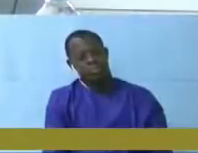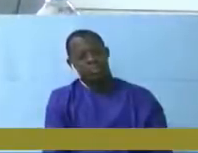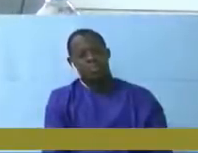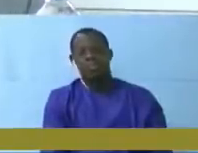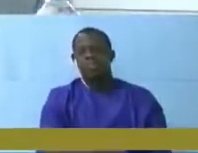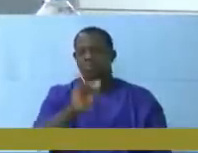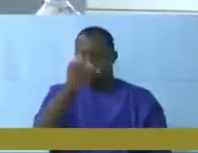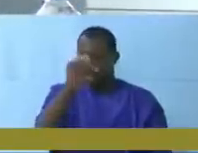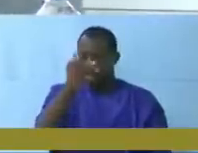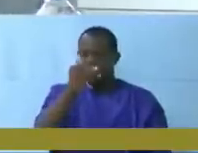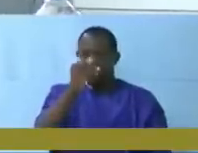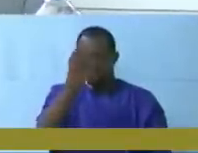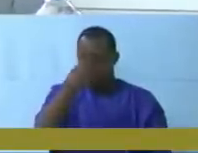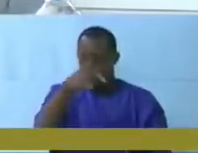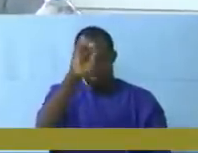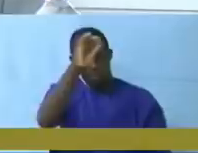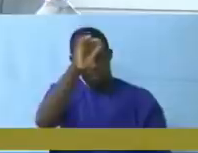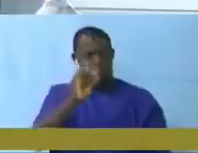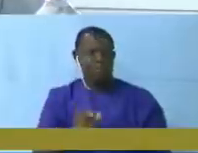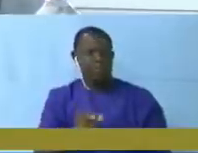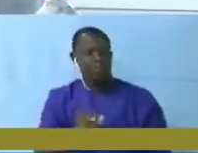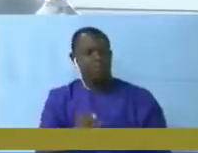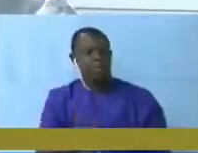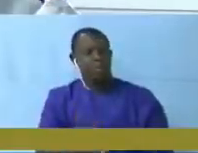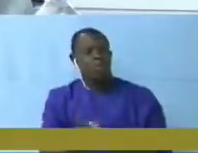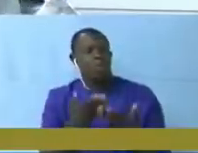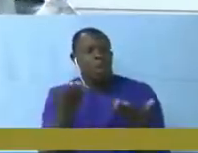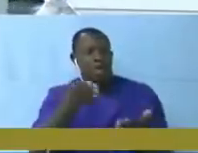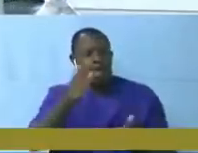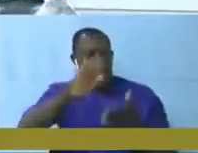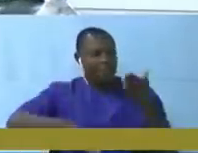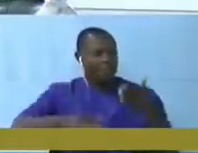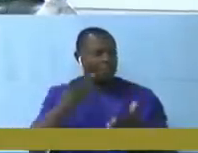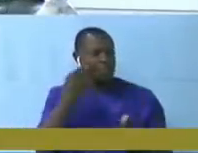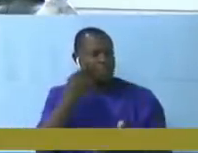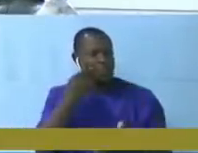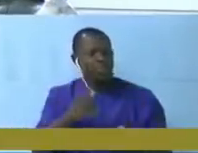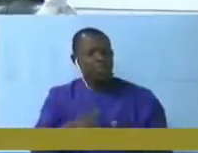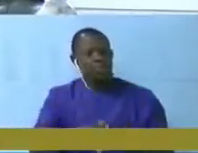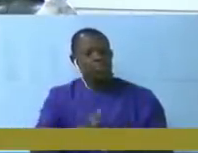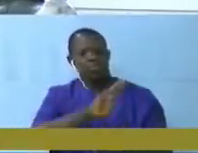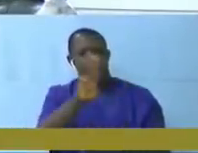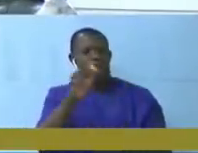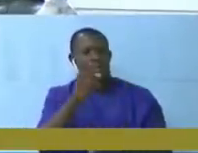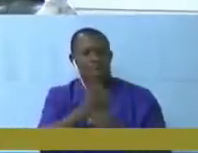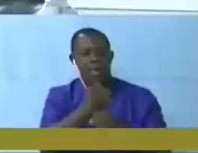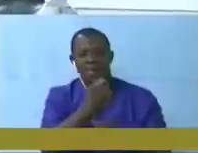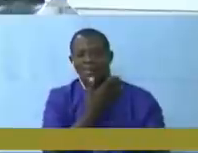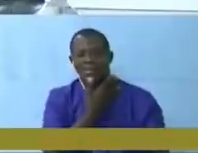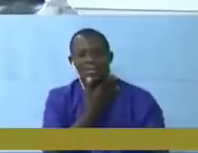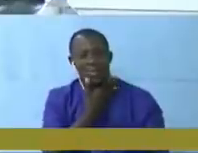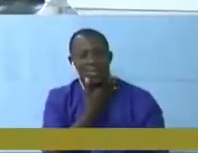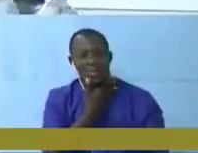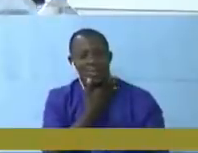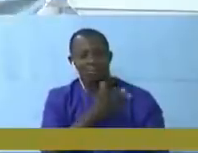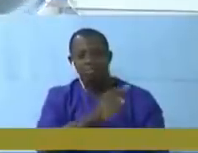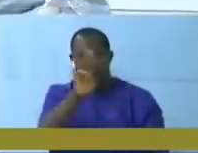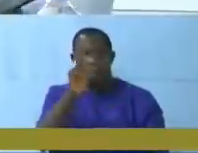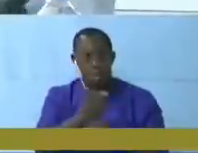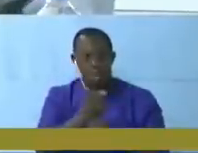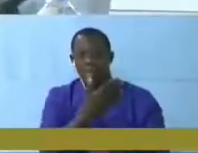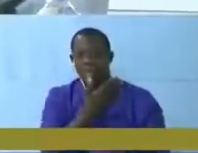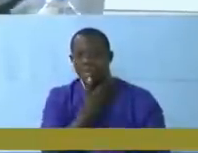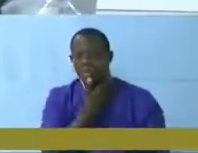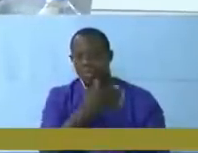agree 100%. I mean, at the end of the day, it shouldn't be just so easy for the president to, you know,